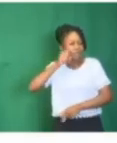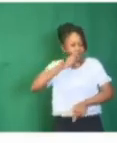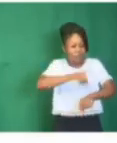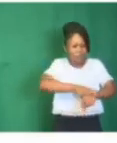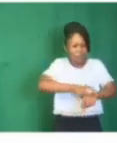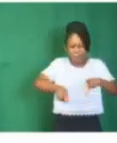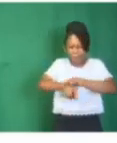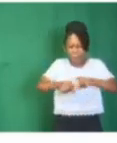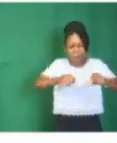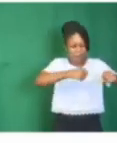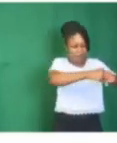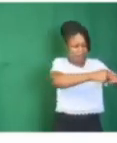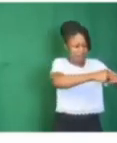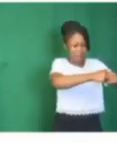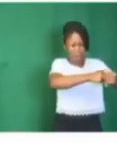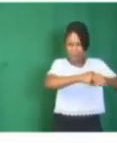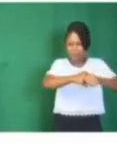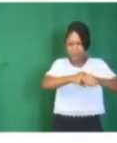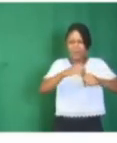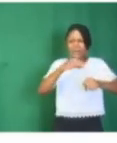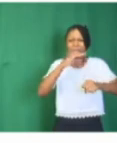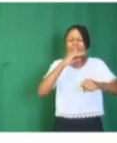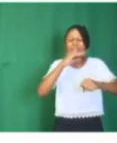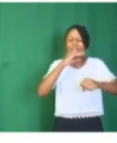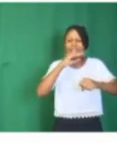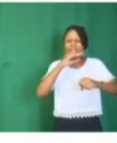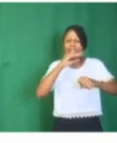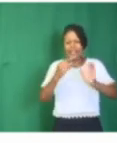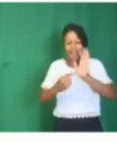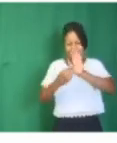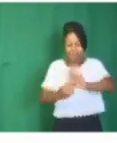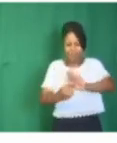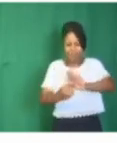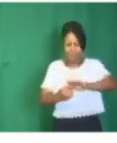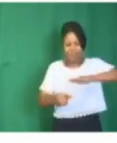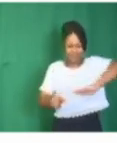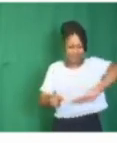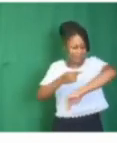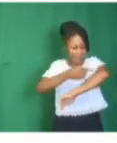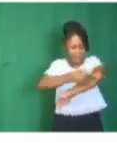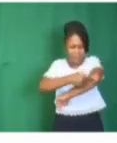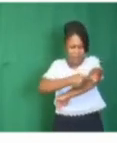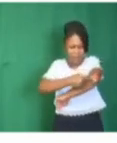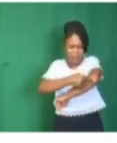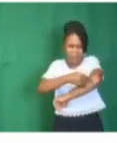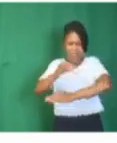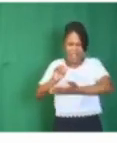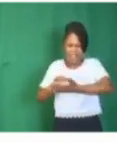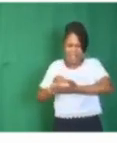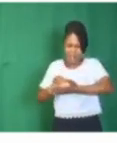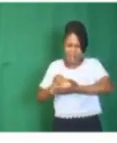example, we have a joint here in the knee, and that joint is movable, meaning that you